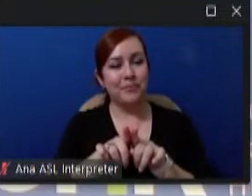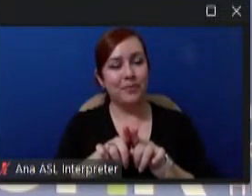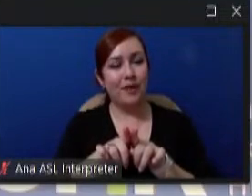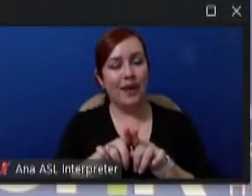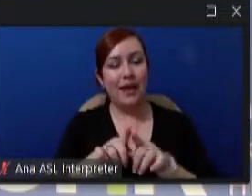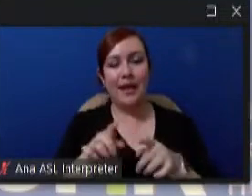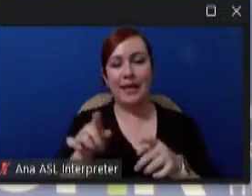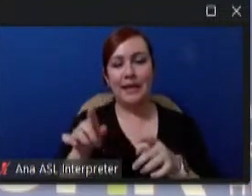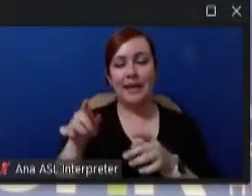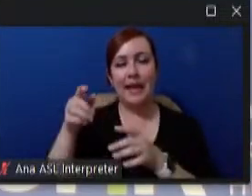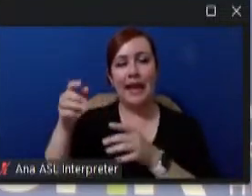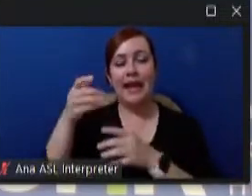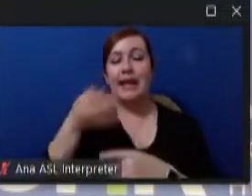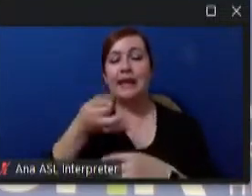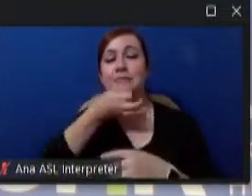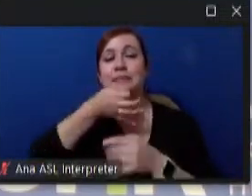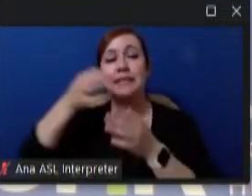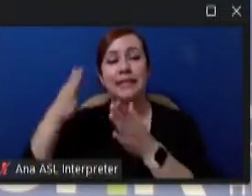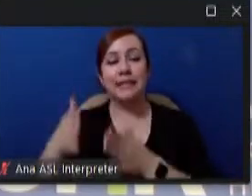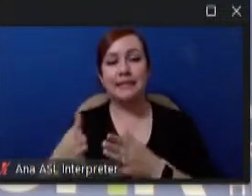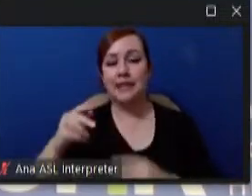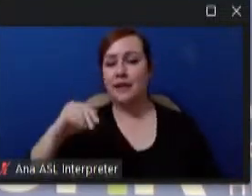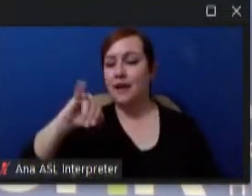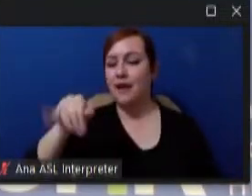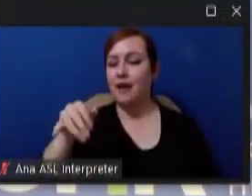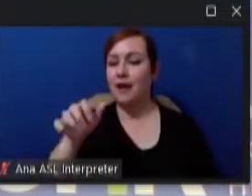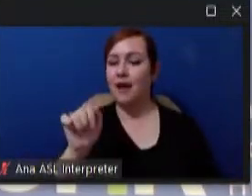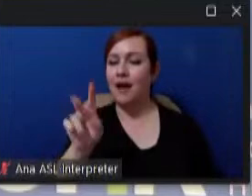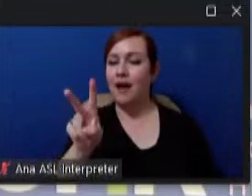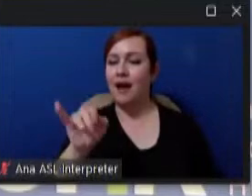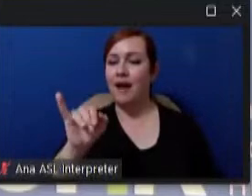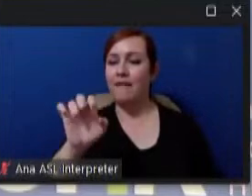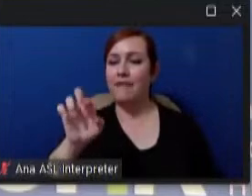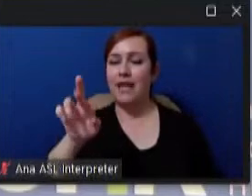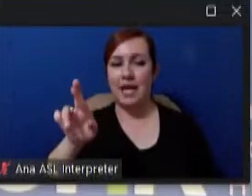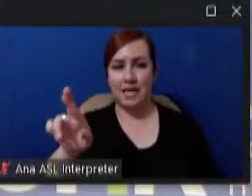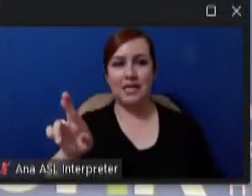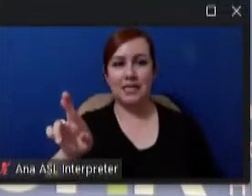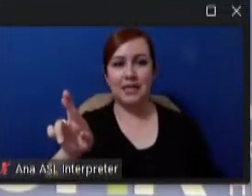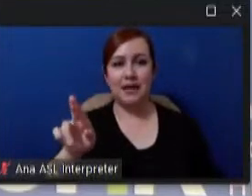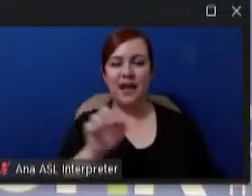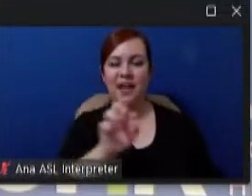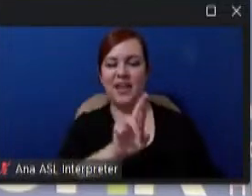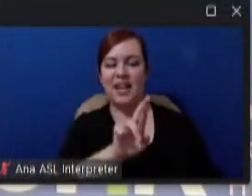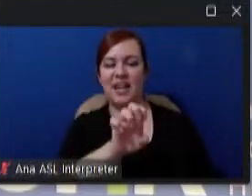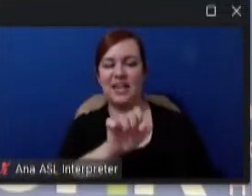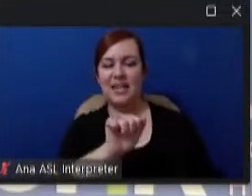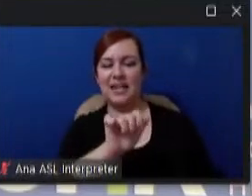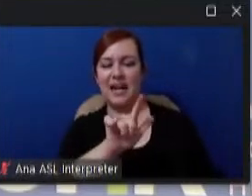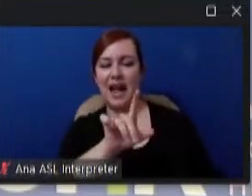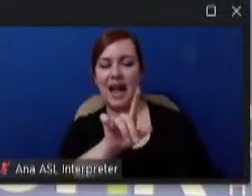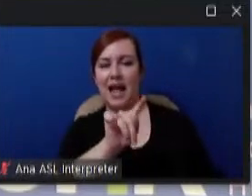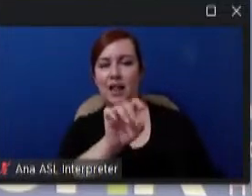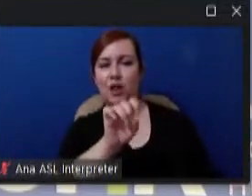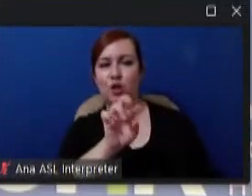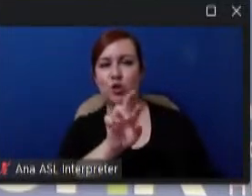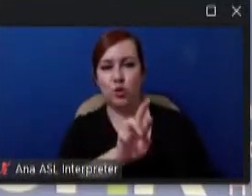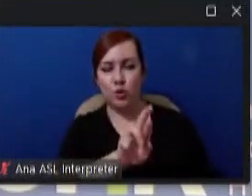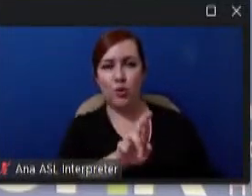I am also joined by the Special Rapporteur, Javier Palomo,